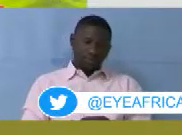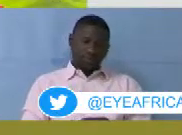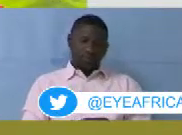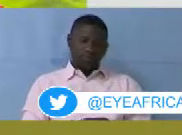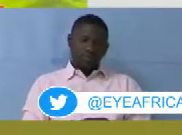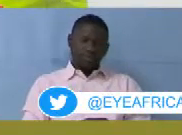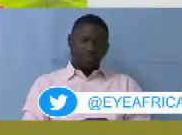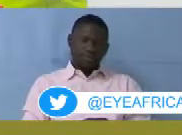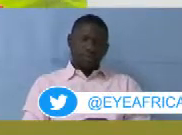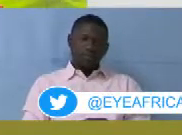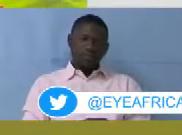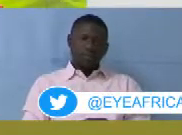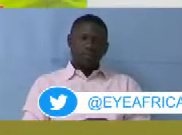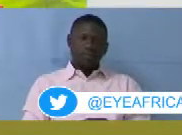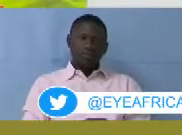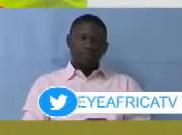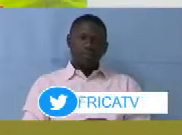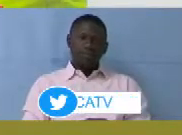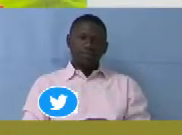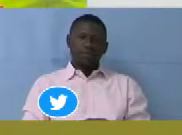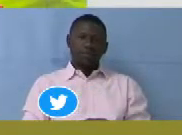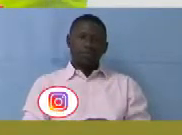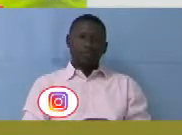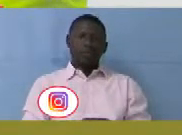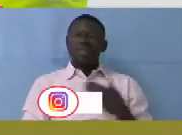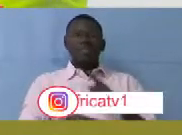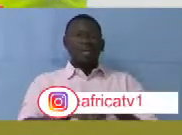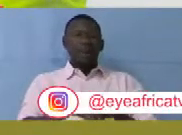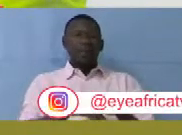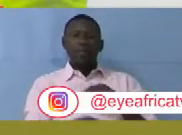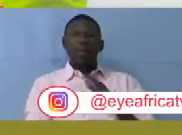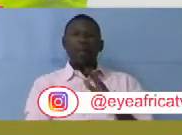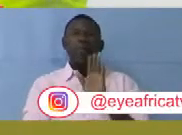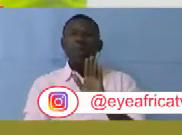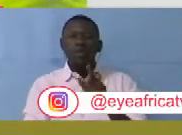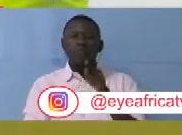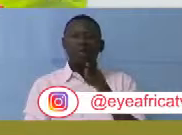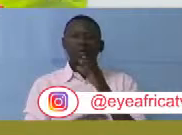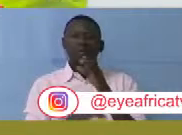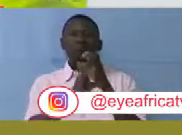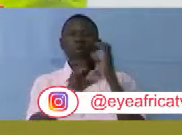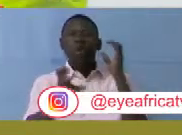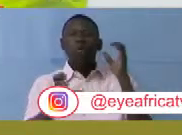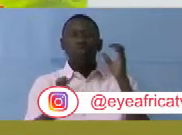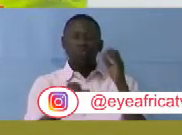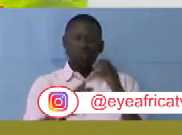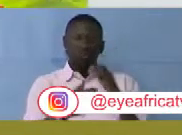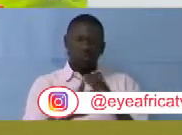So while I was waiting for that coaster,